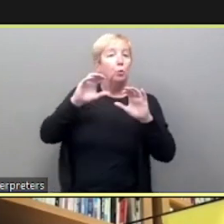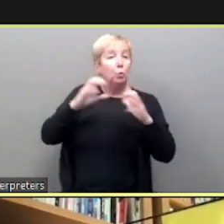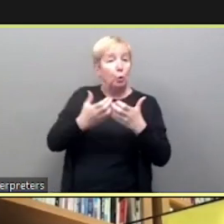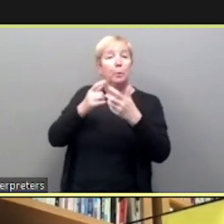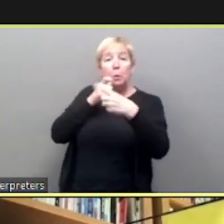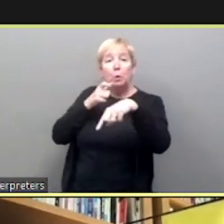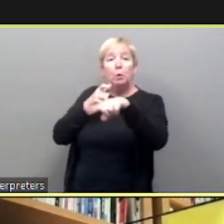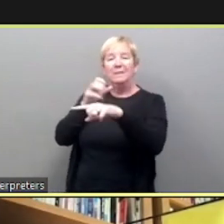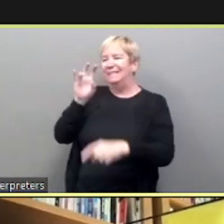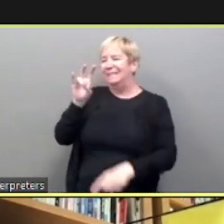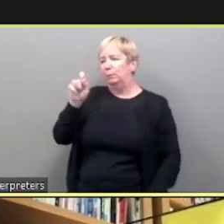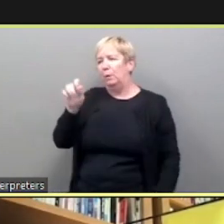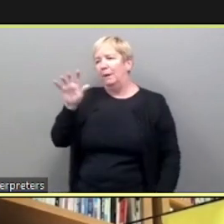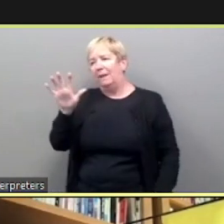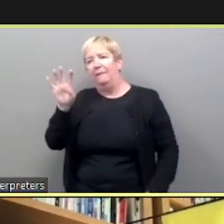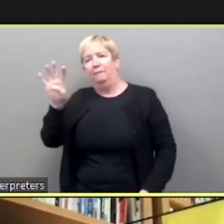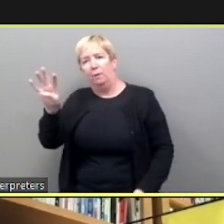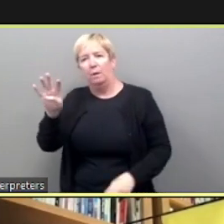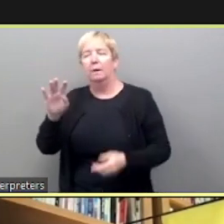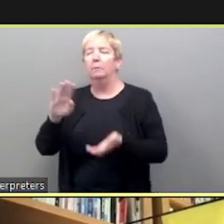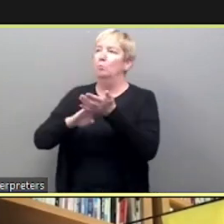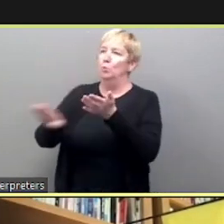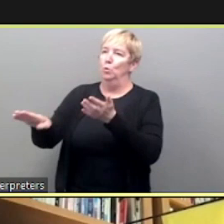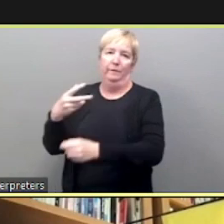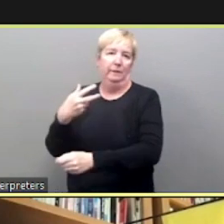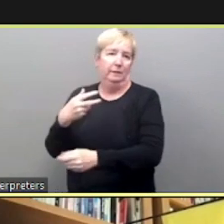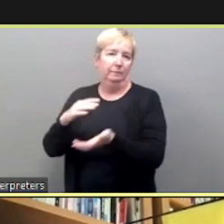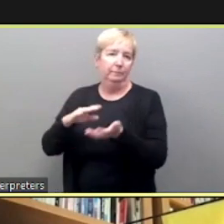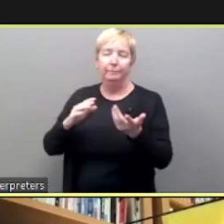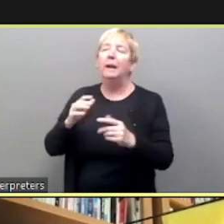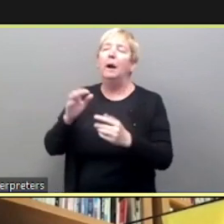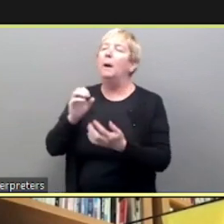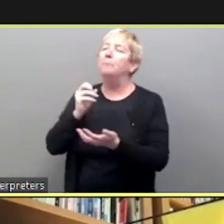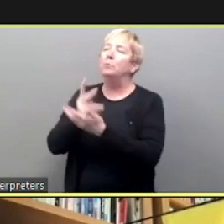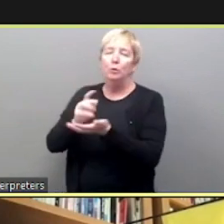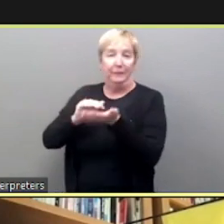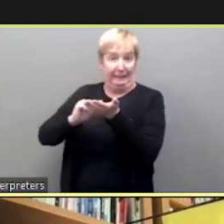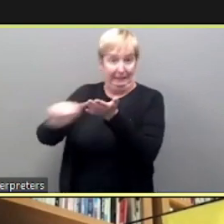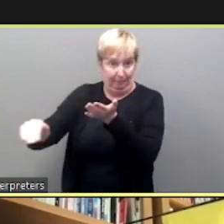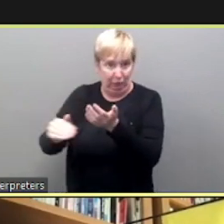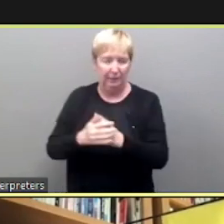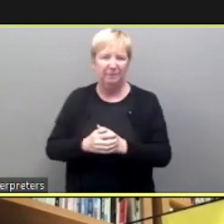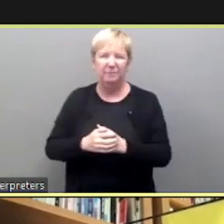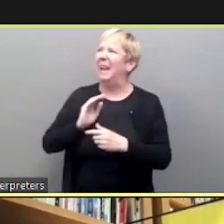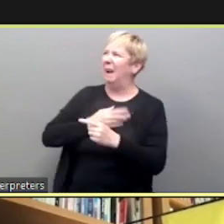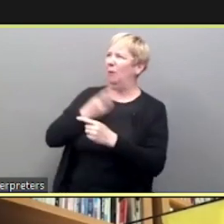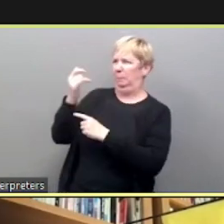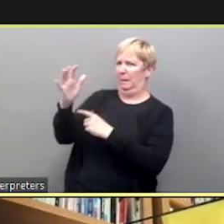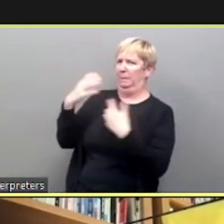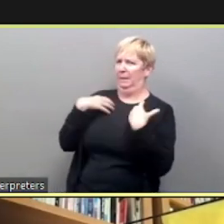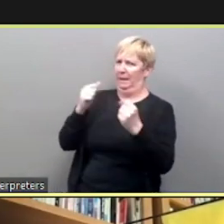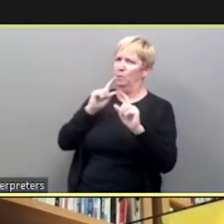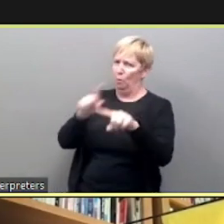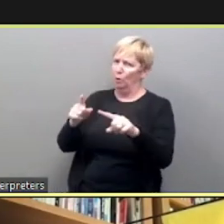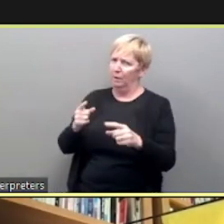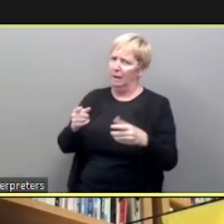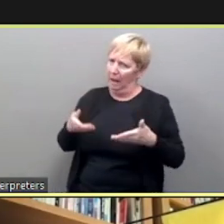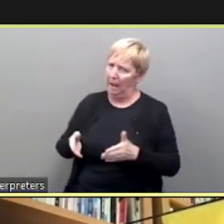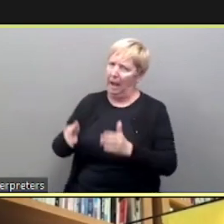and exemptions were allowed under the vaccine requirement public health order, and only